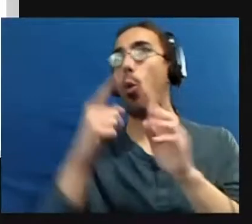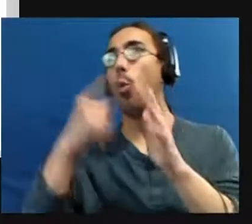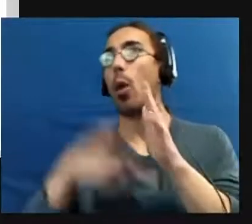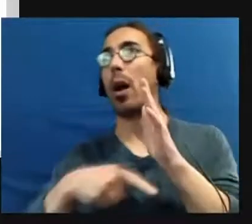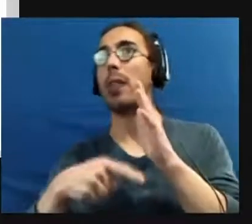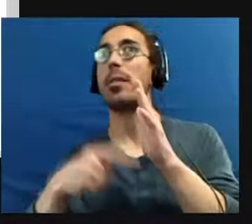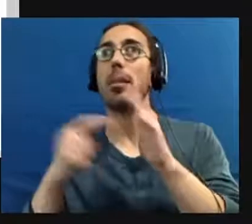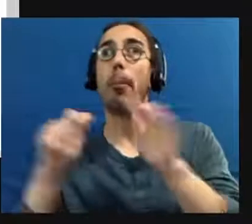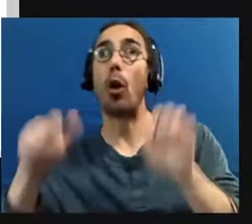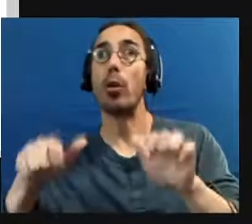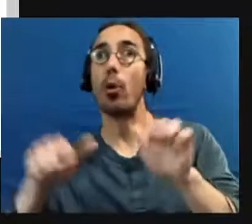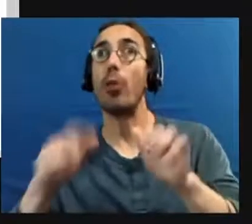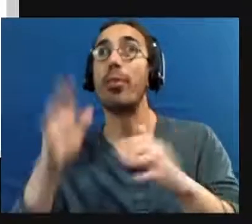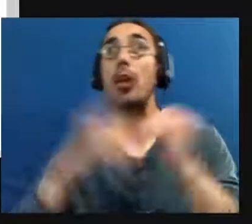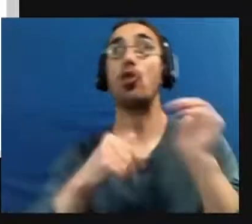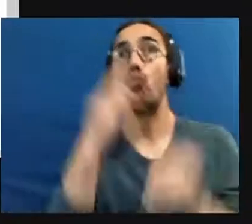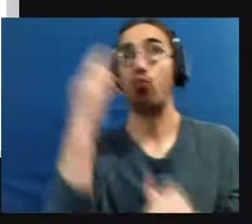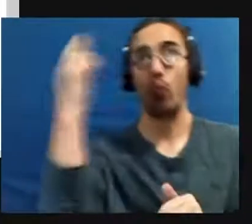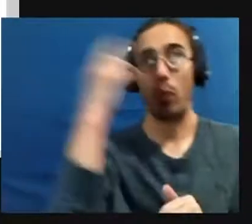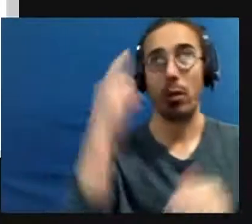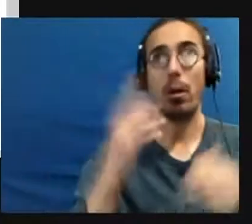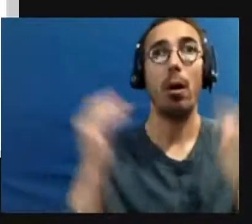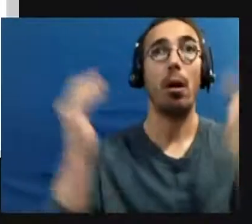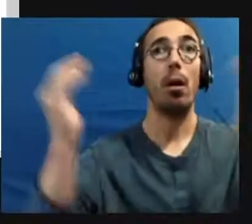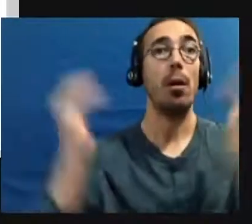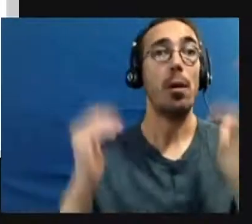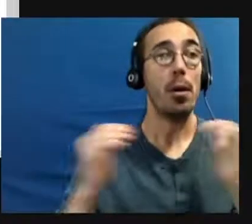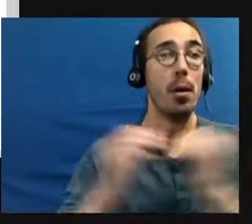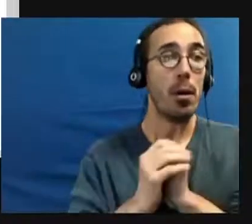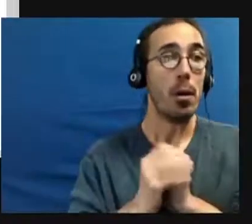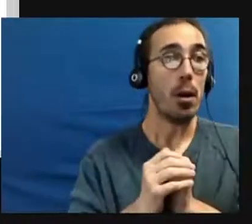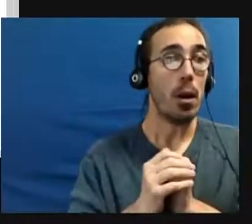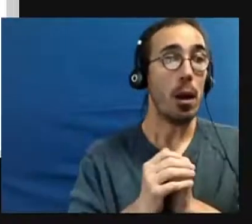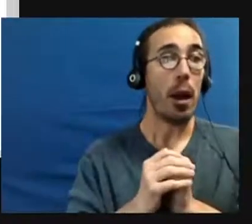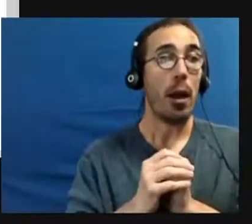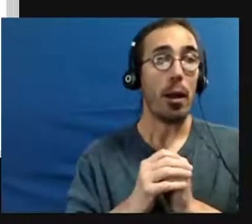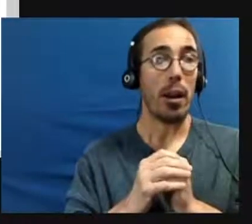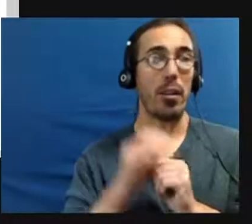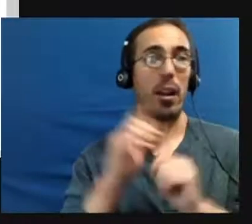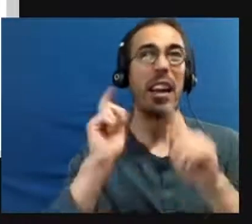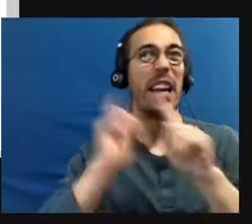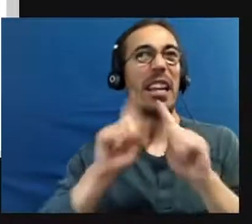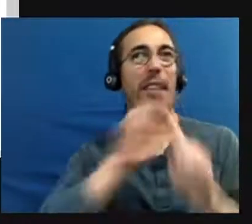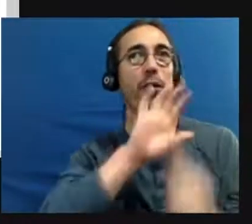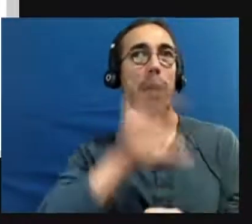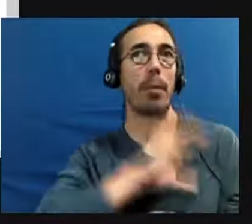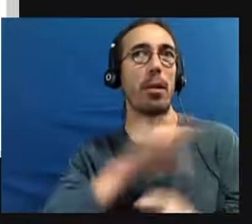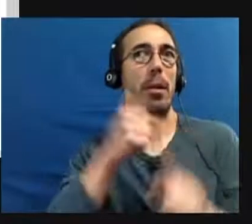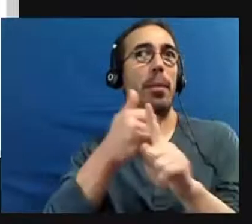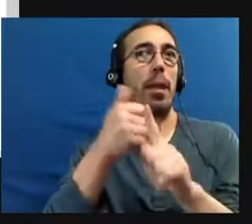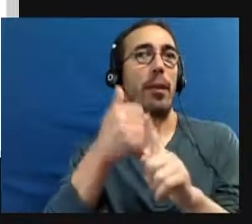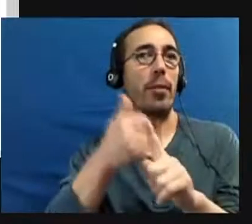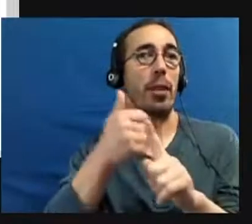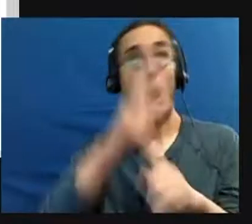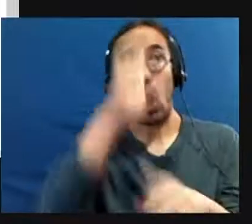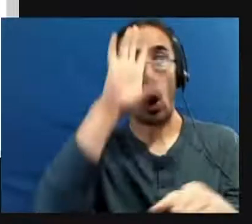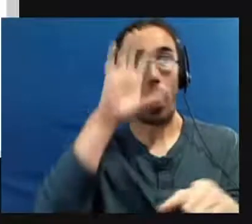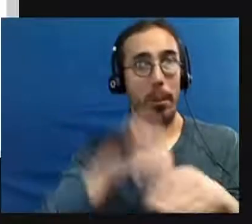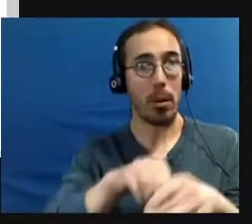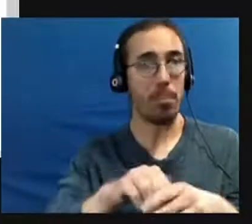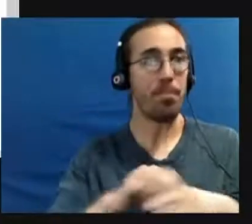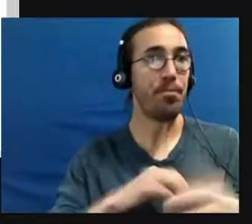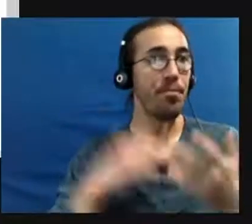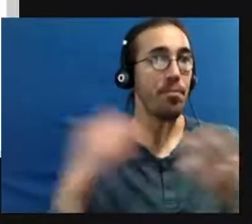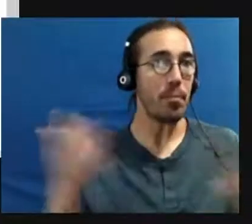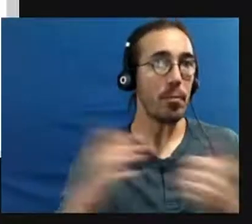realize. So here is a non-comprehensive list of characters who are explicitly autistic. So these are a